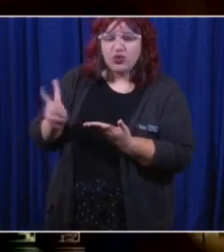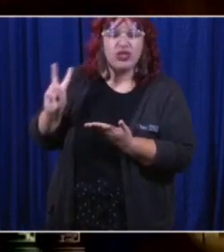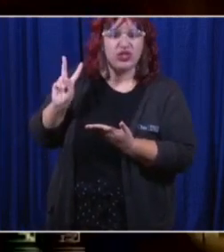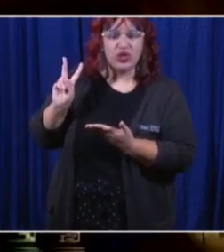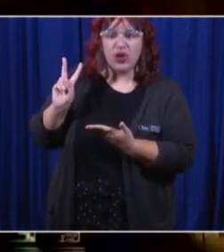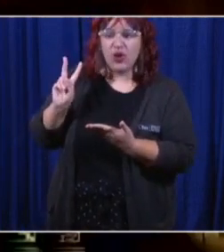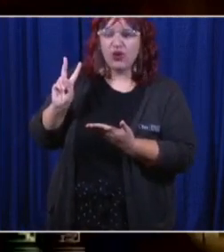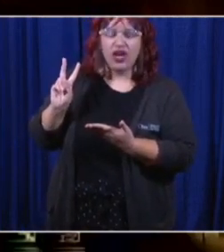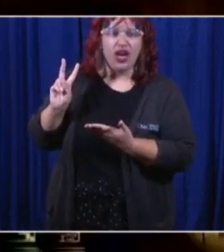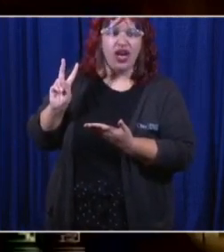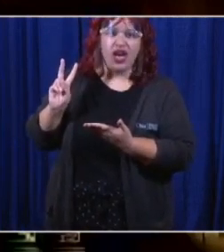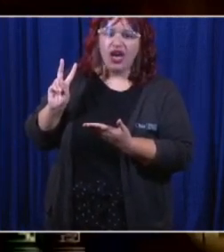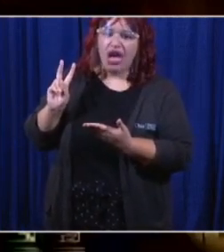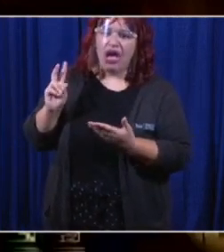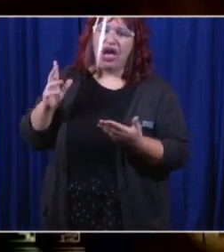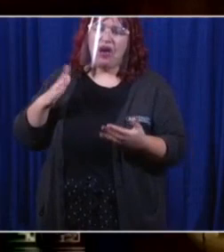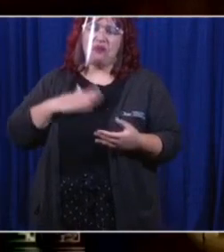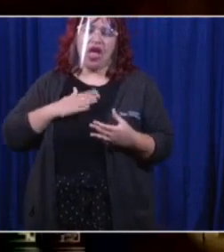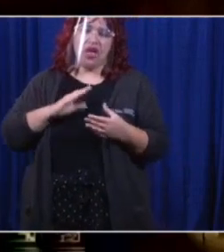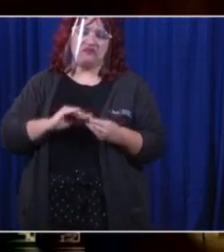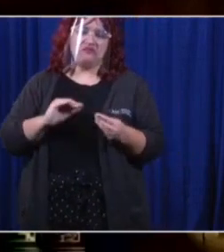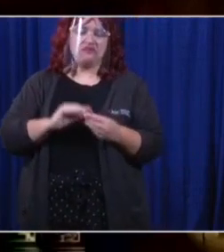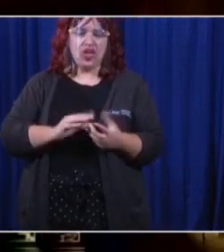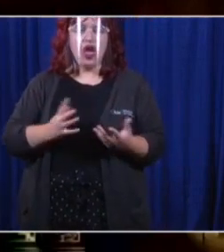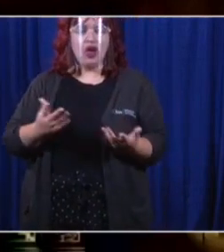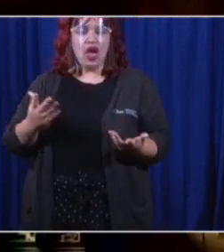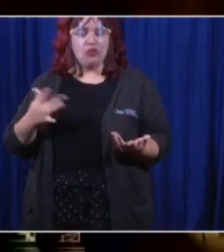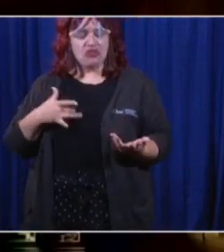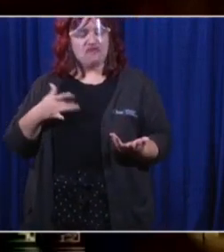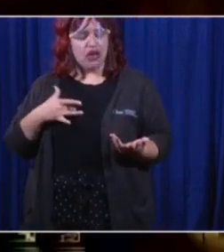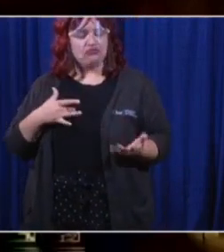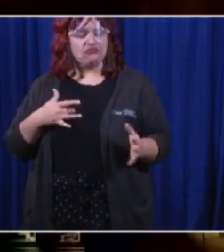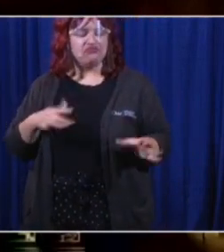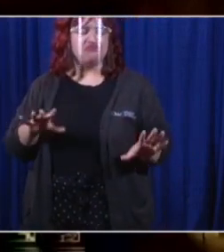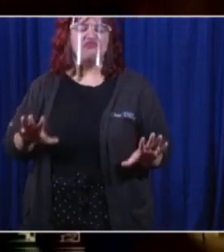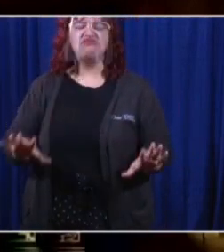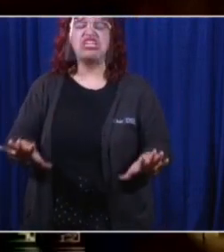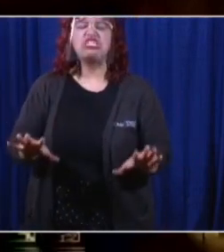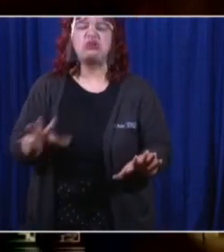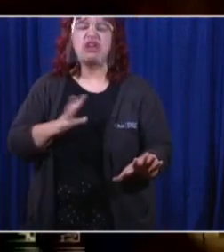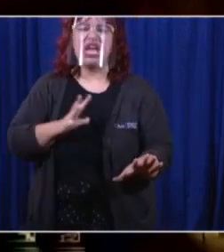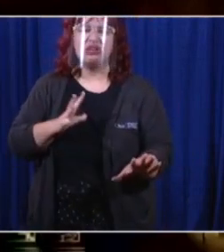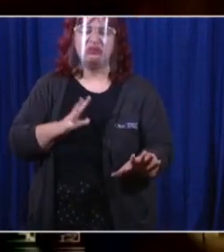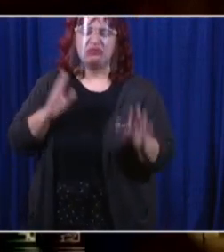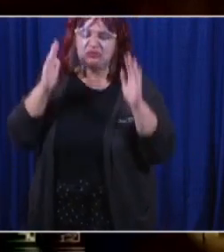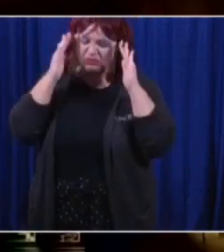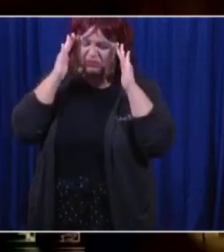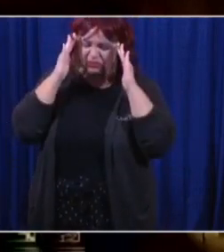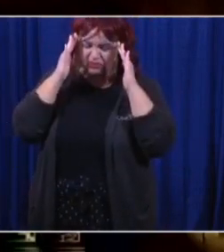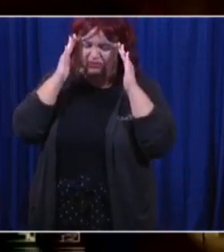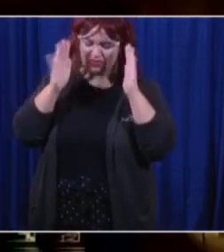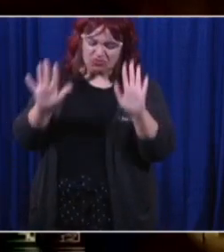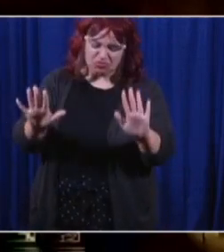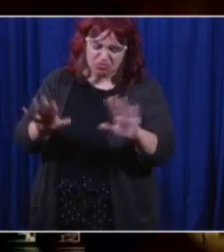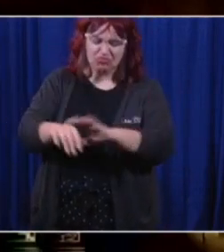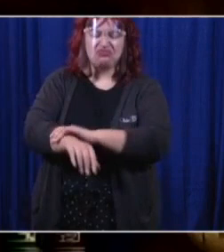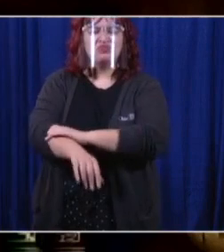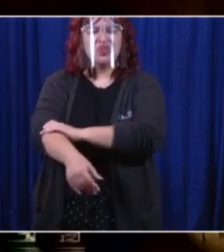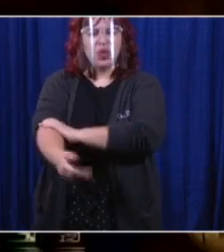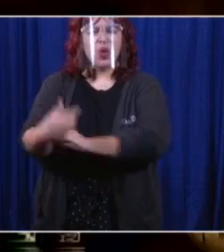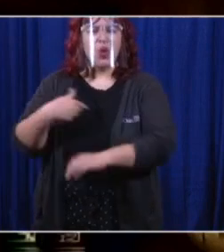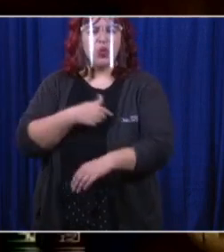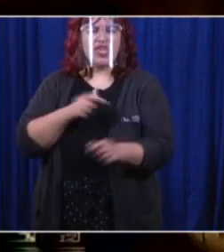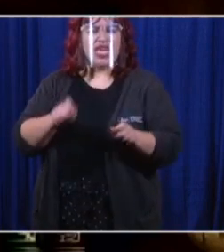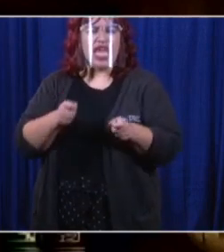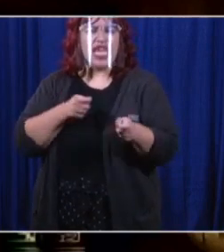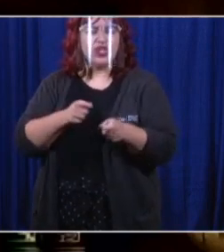not have had the same sense of anxiety that I have today. Now, this doesn't mean tomorrow we're going to stop doing elective surgeries all across the state. We're trying to do